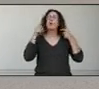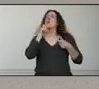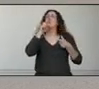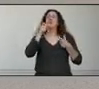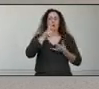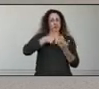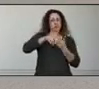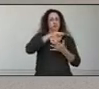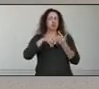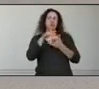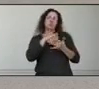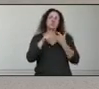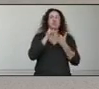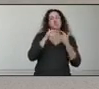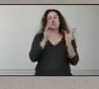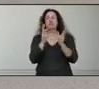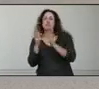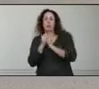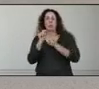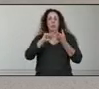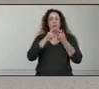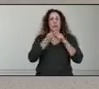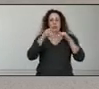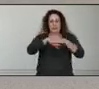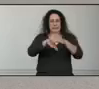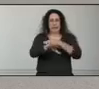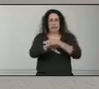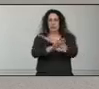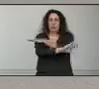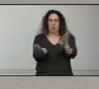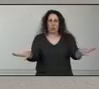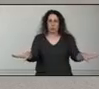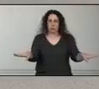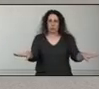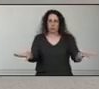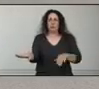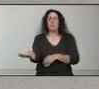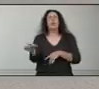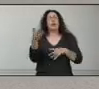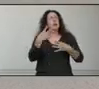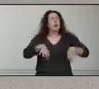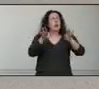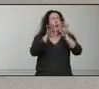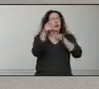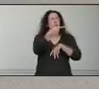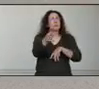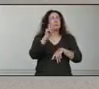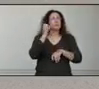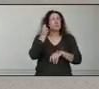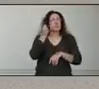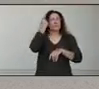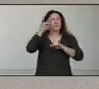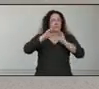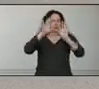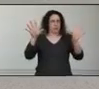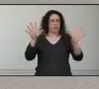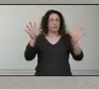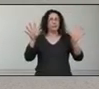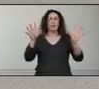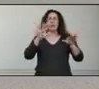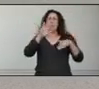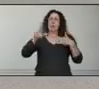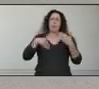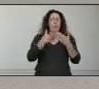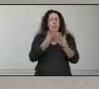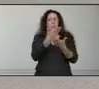you're indoors. I think it's important for everyone to understand that all of these things that we are doing, all these prevention measures